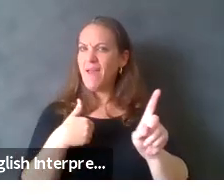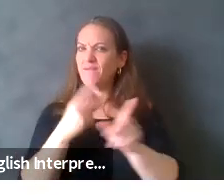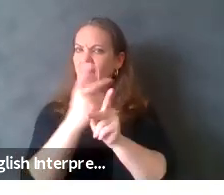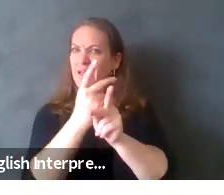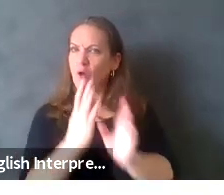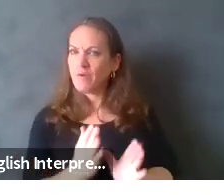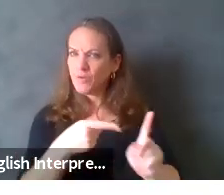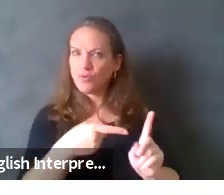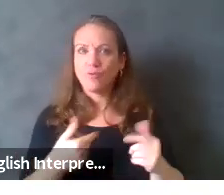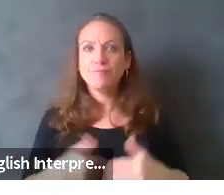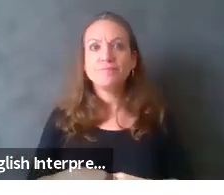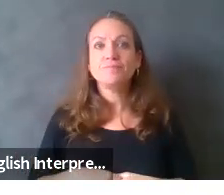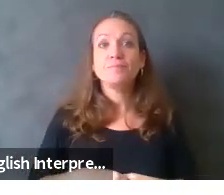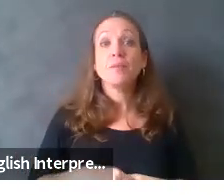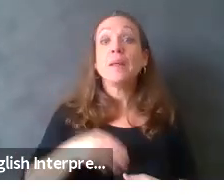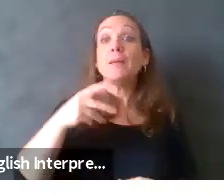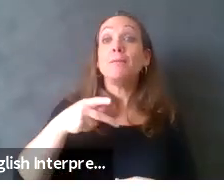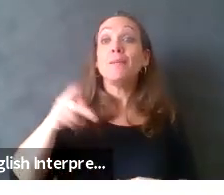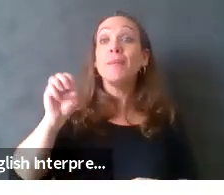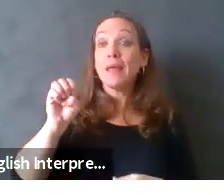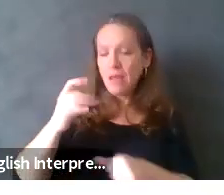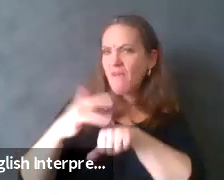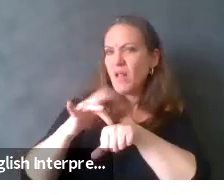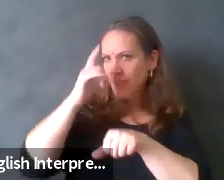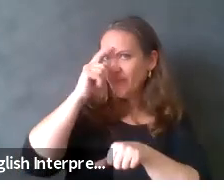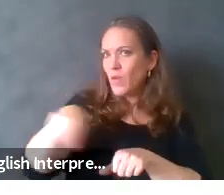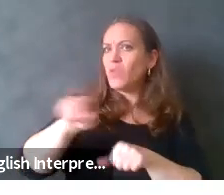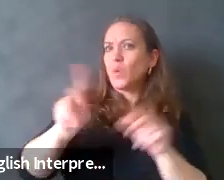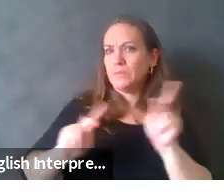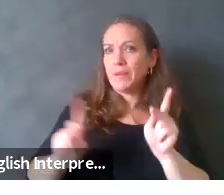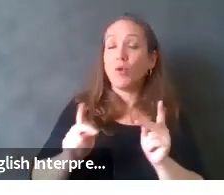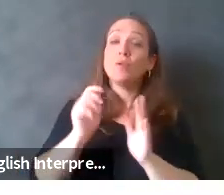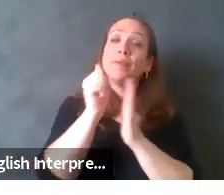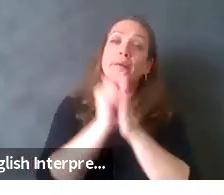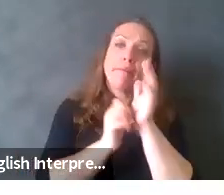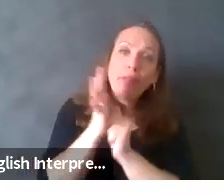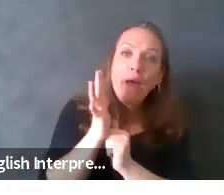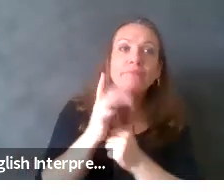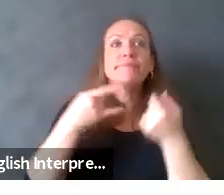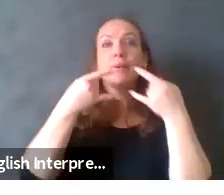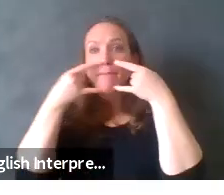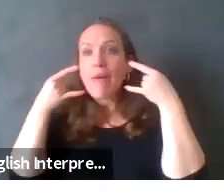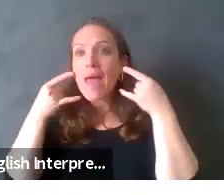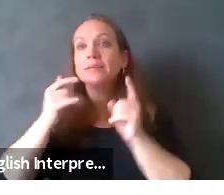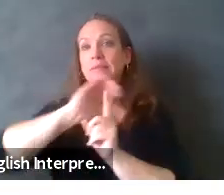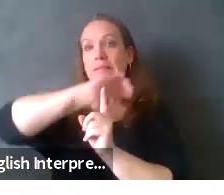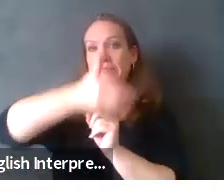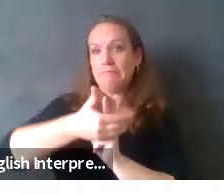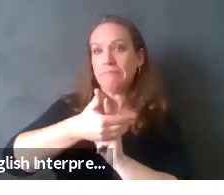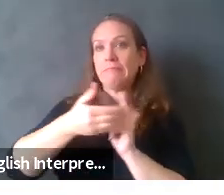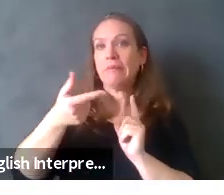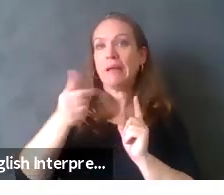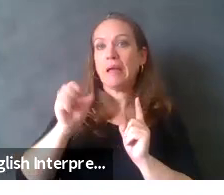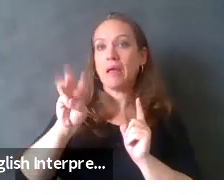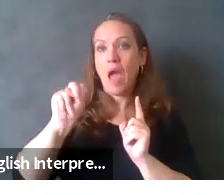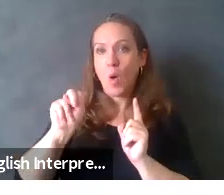protective equipment is available to these caregivers, and that means gloves, masks, and gowns.